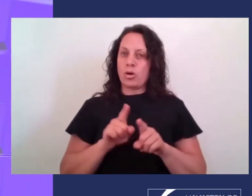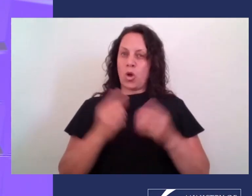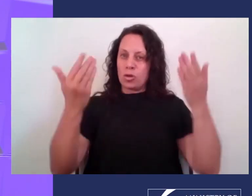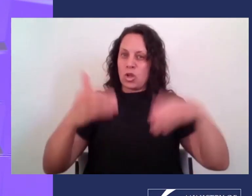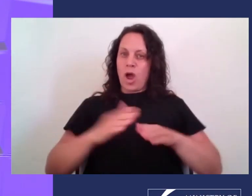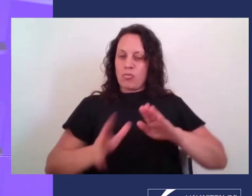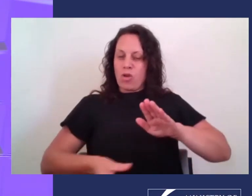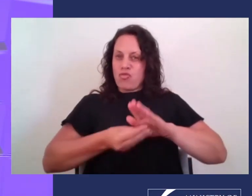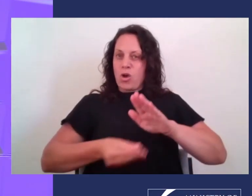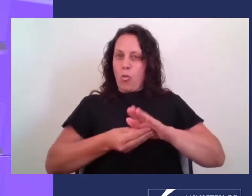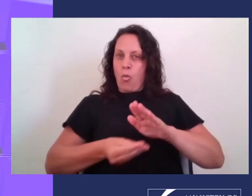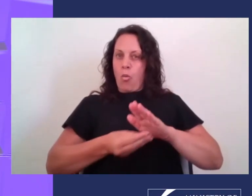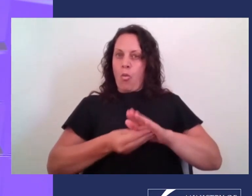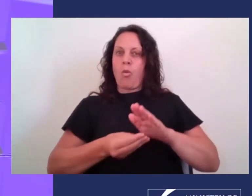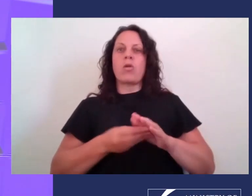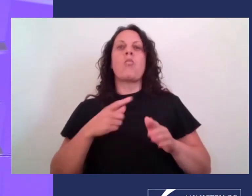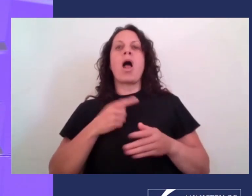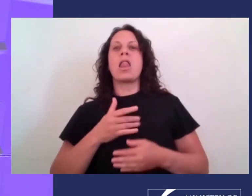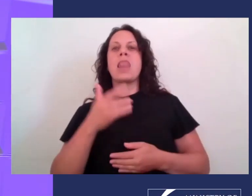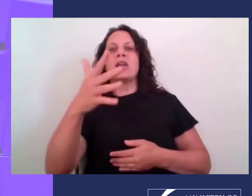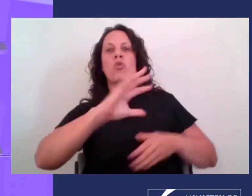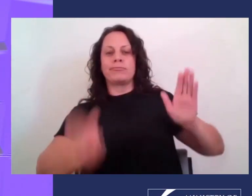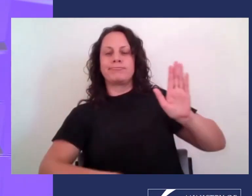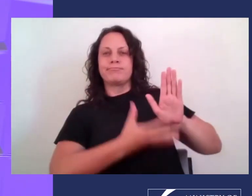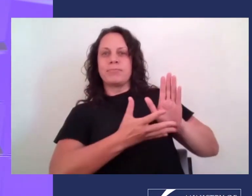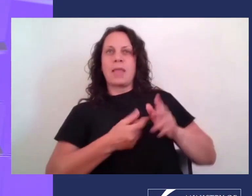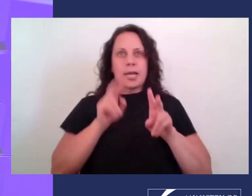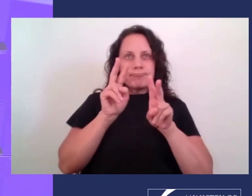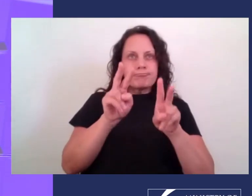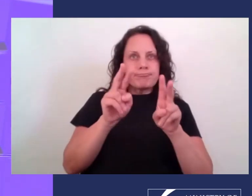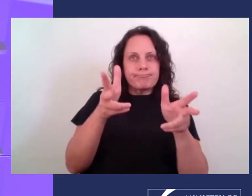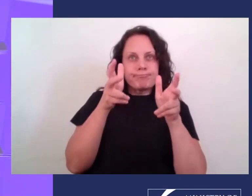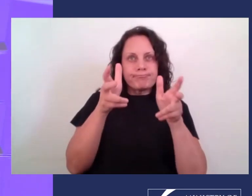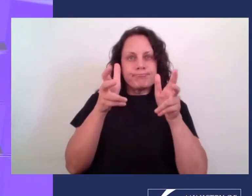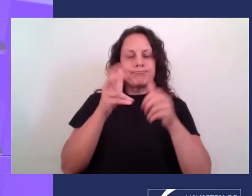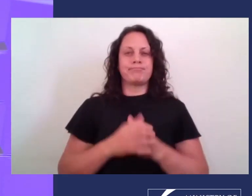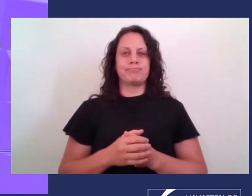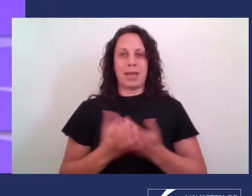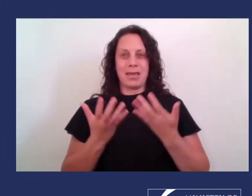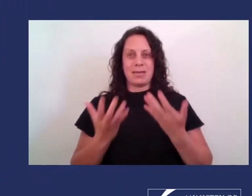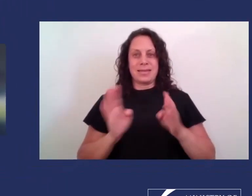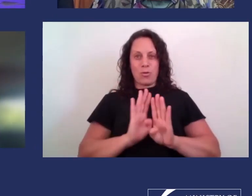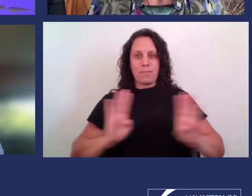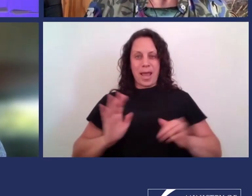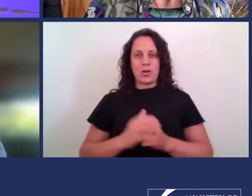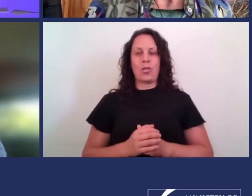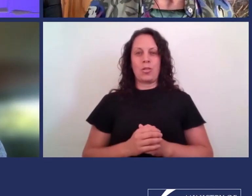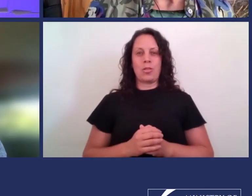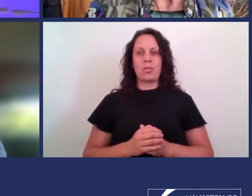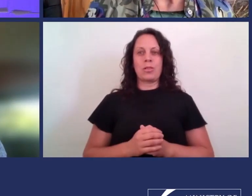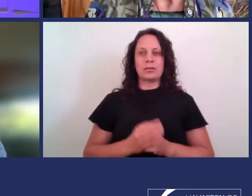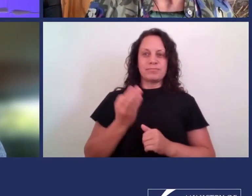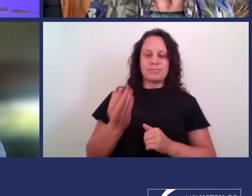it later on tonight for other people to listen to. So now, let's meet our panel. Nō te aupori Ngāti Kuri,